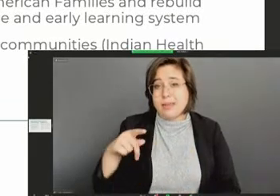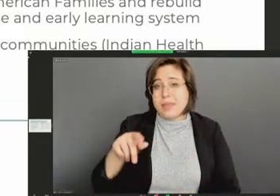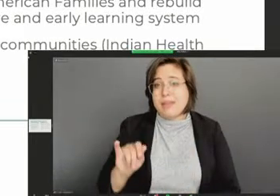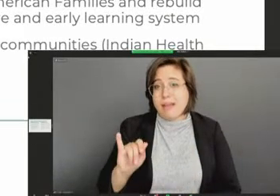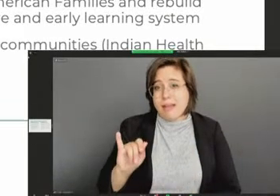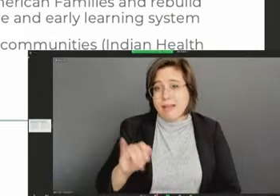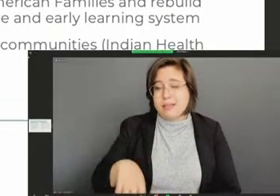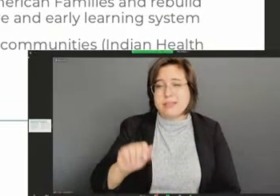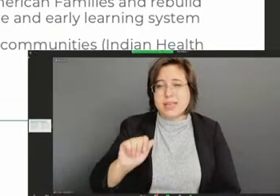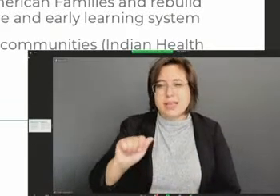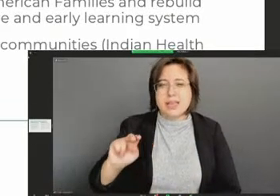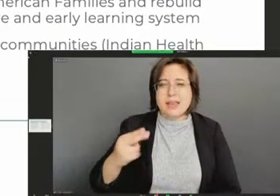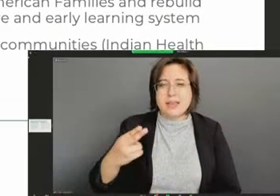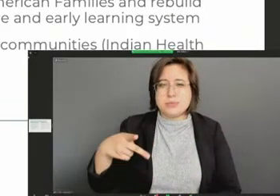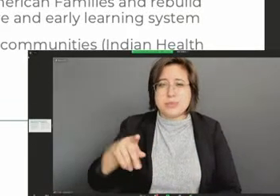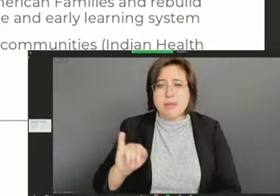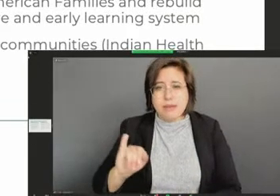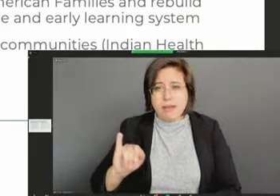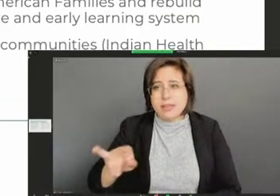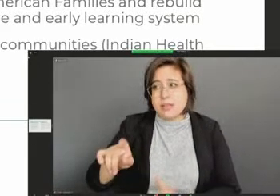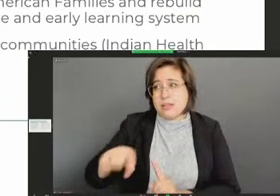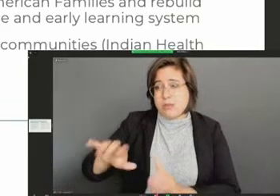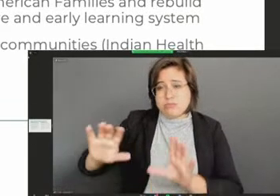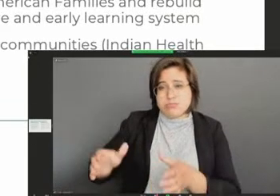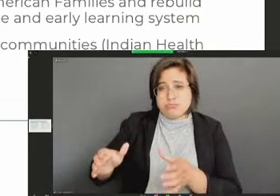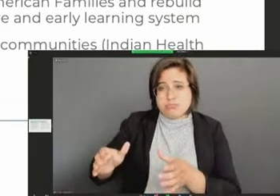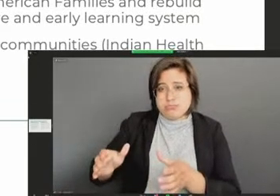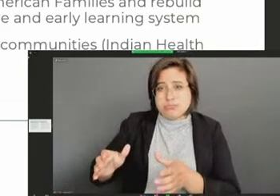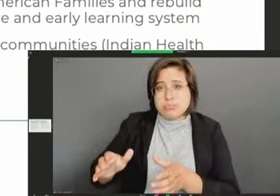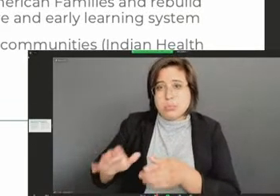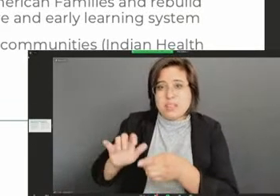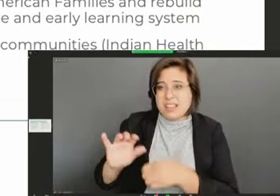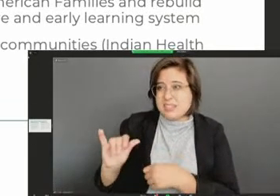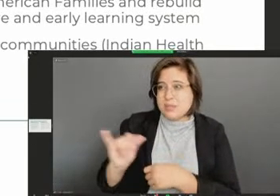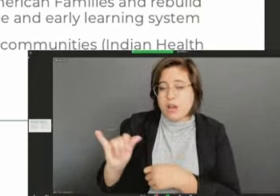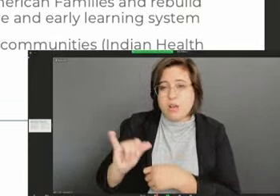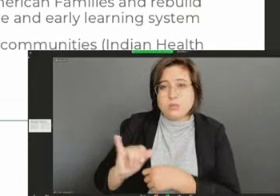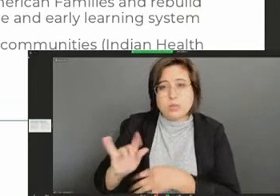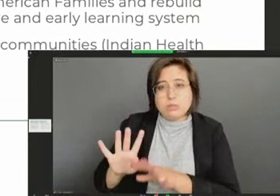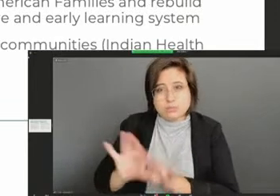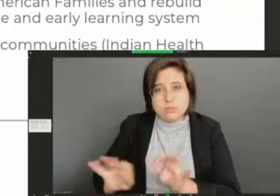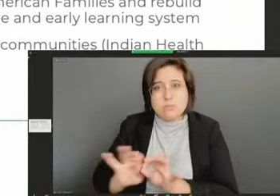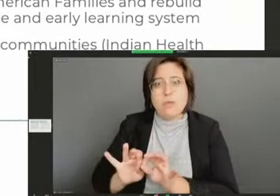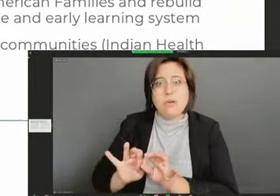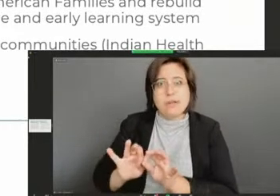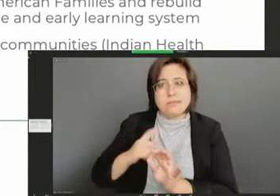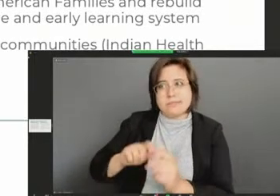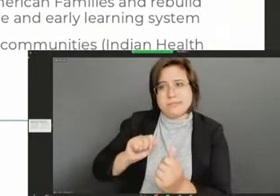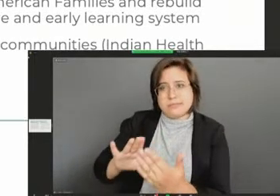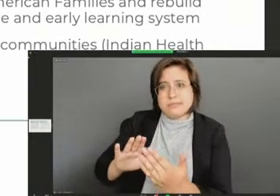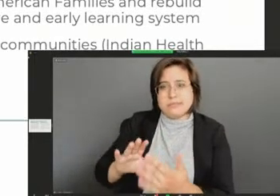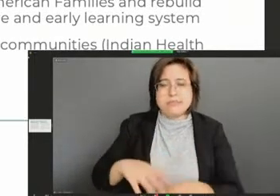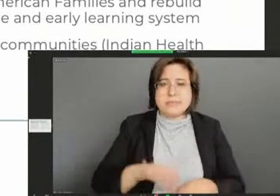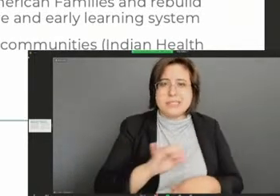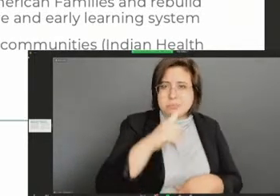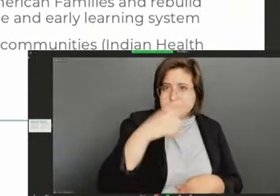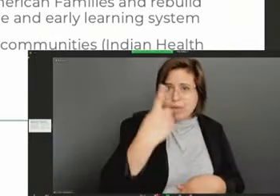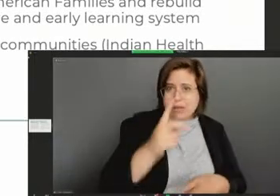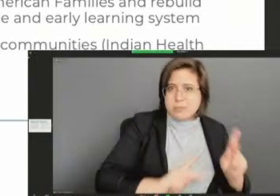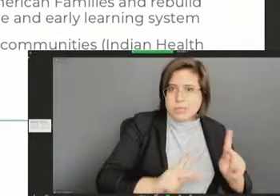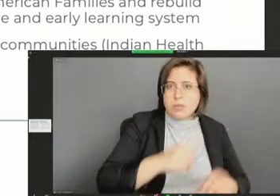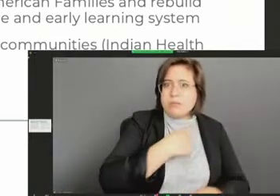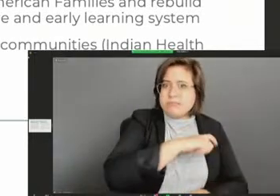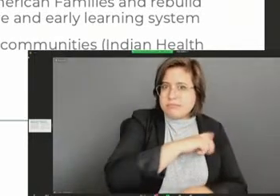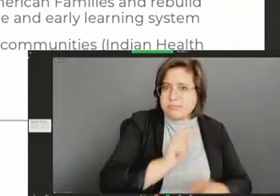Native Hawaiian Islanders. This also is applicable to other populations like Blacks, like